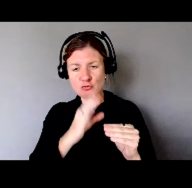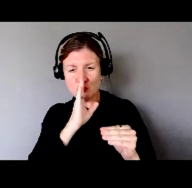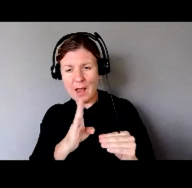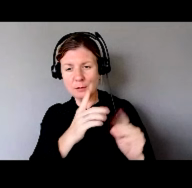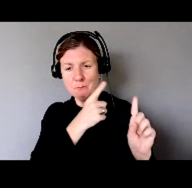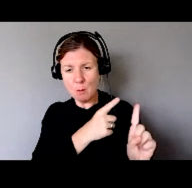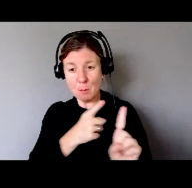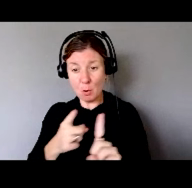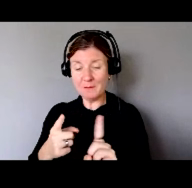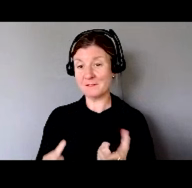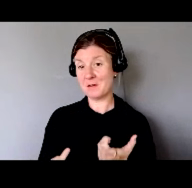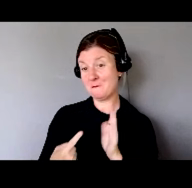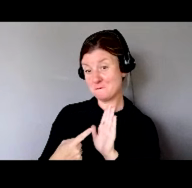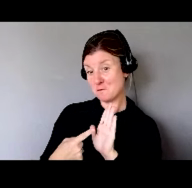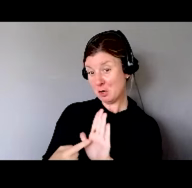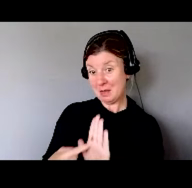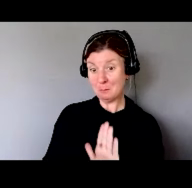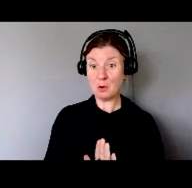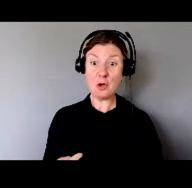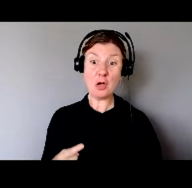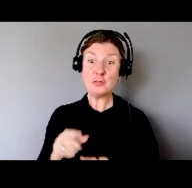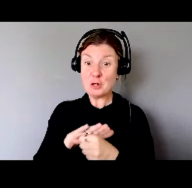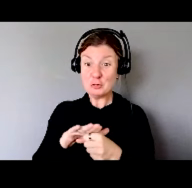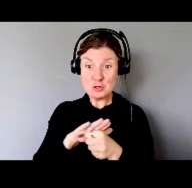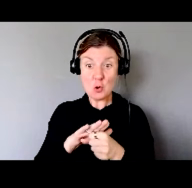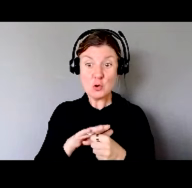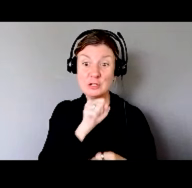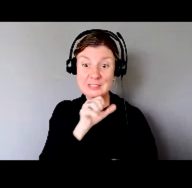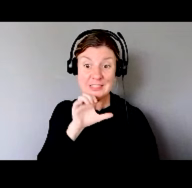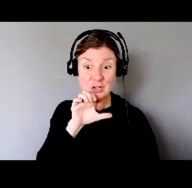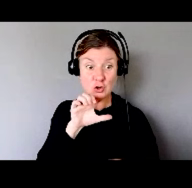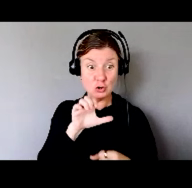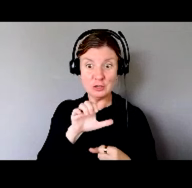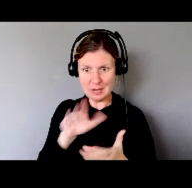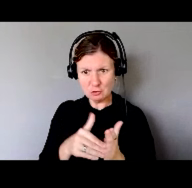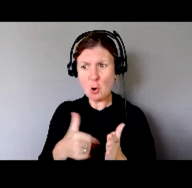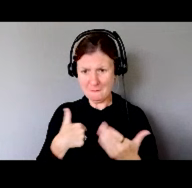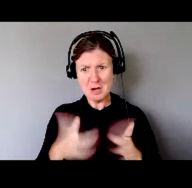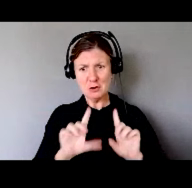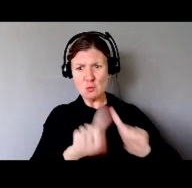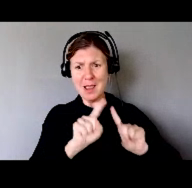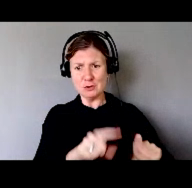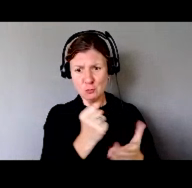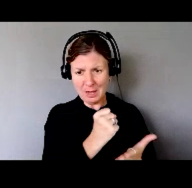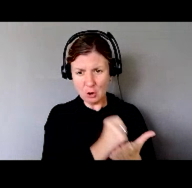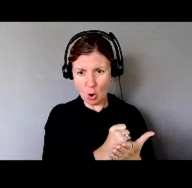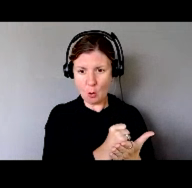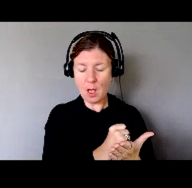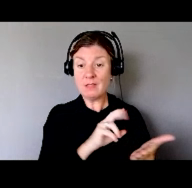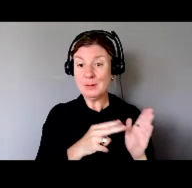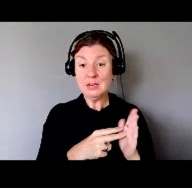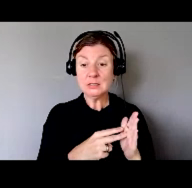bingo nights at the local senior center means the same thing as I will frequently engage in